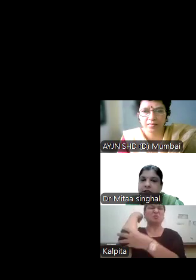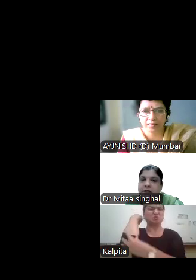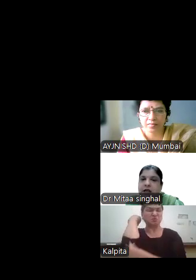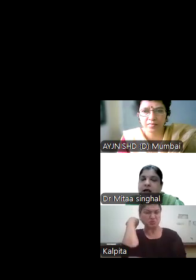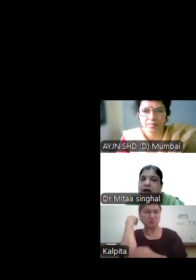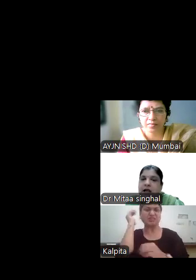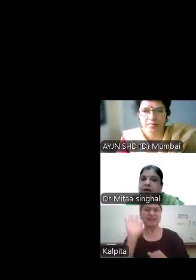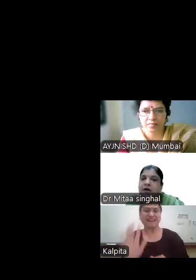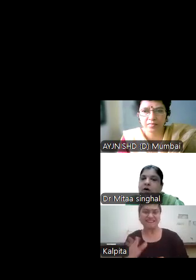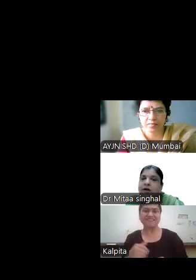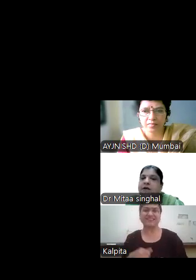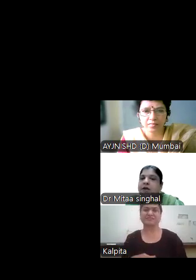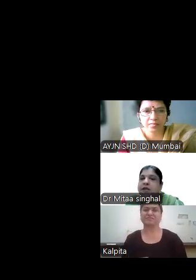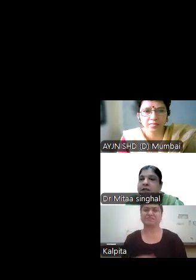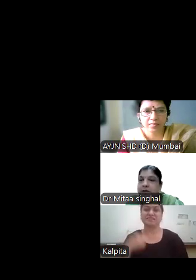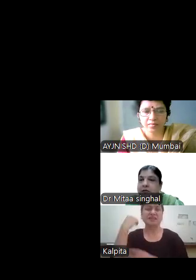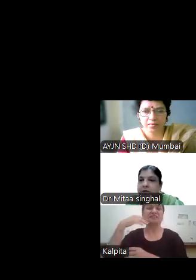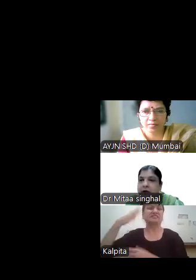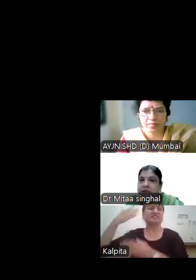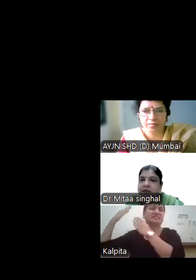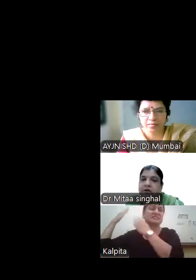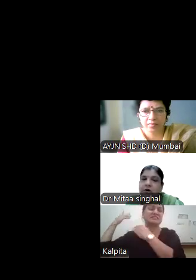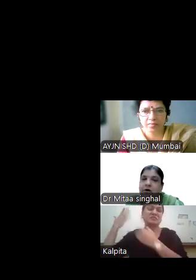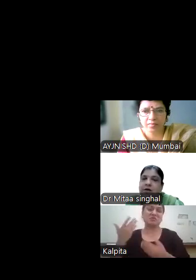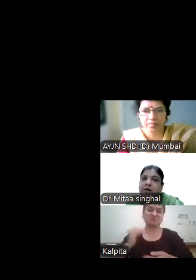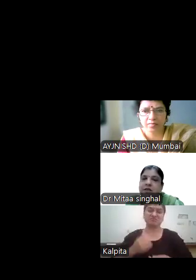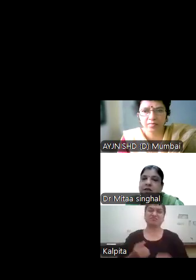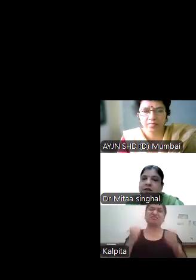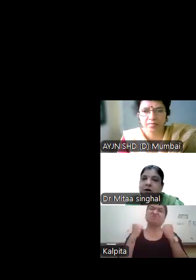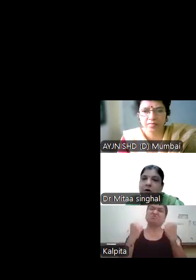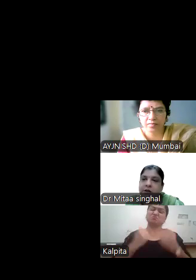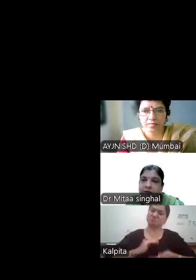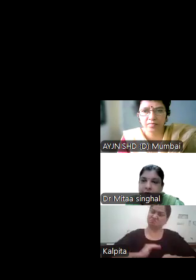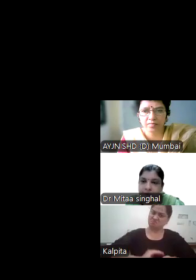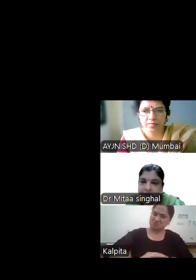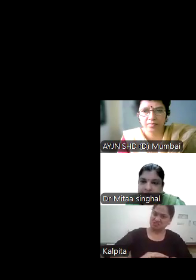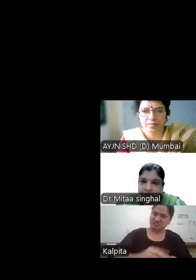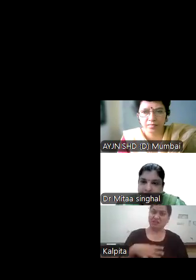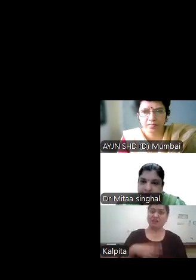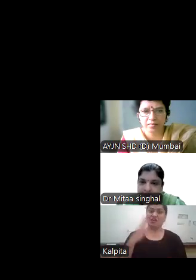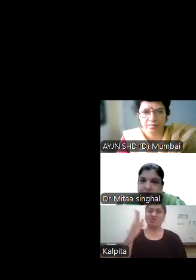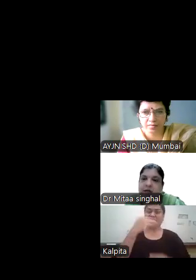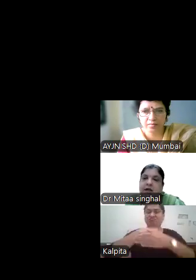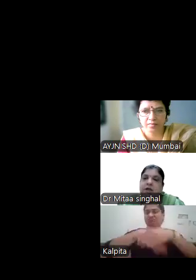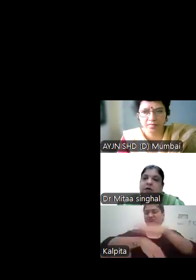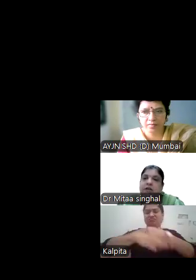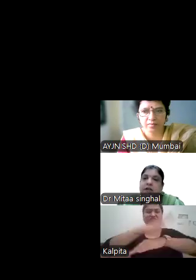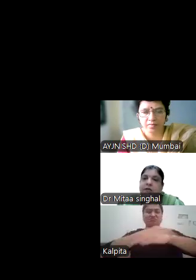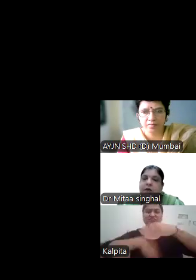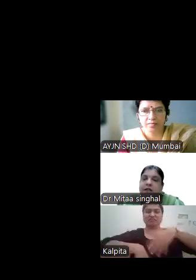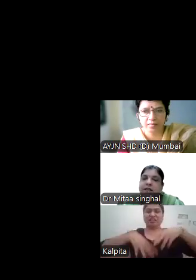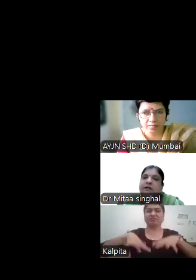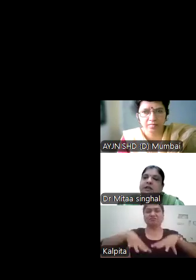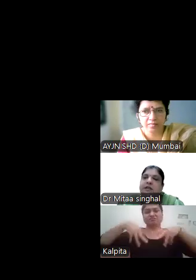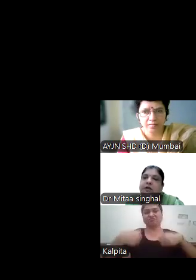socioeconomic status and having quadriplegic cerebral palsy. So quadriplegic is when all the 4 limbs are affected due to